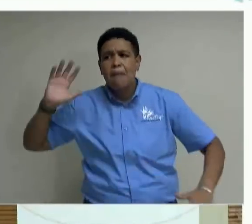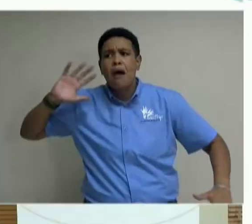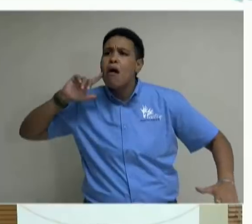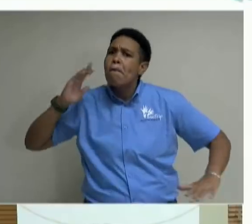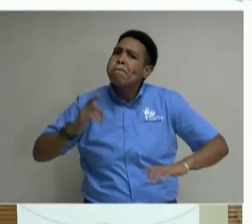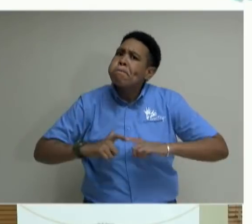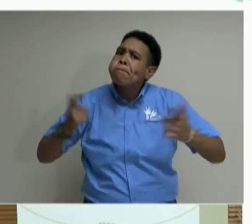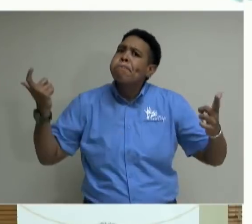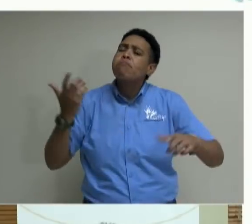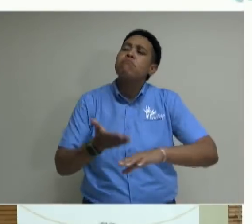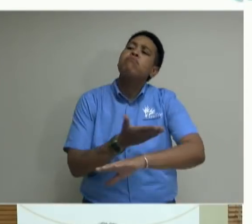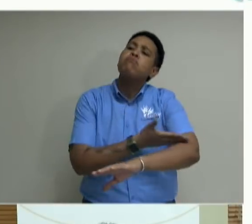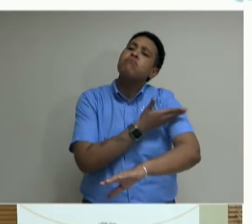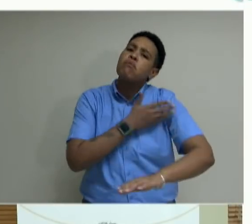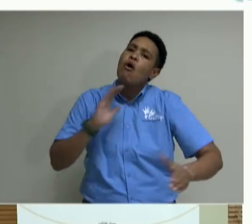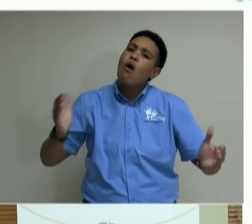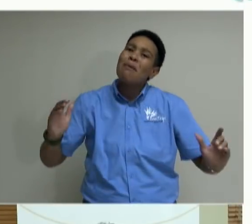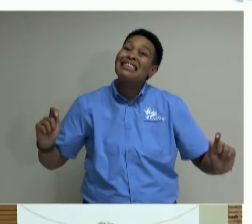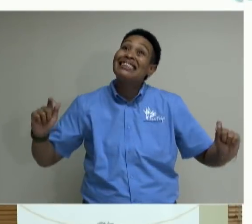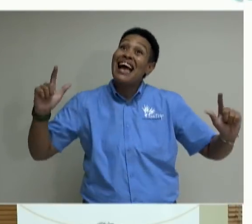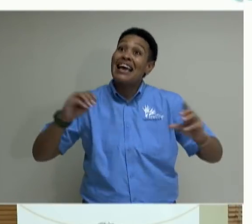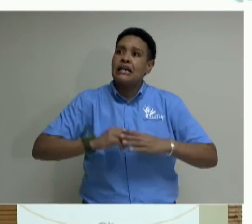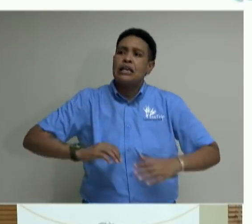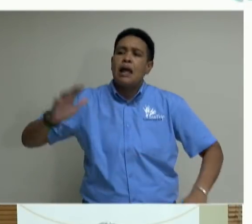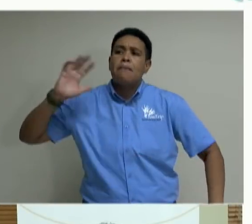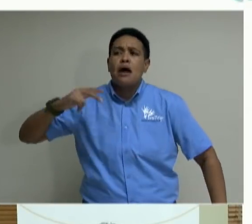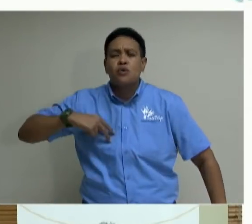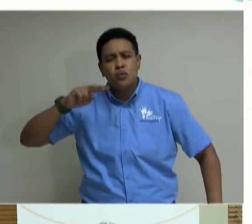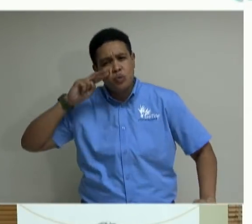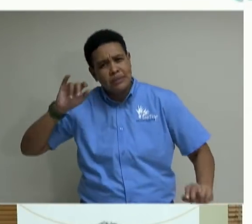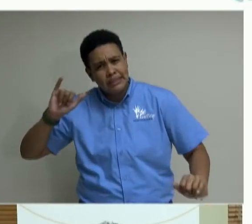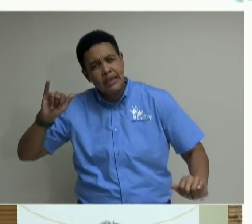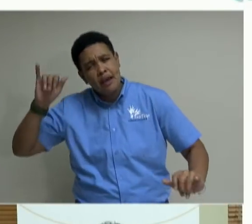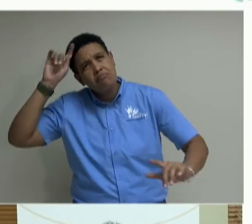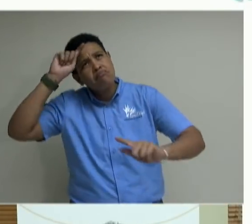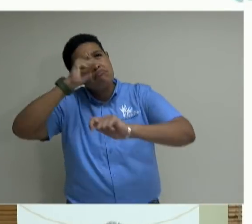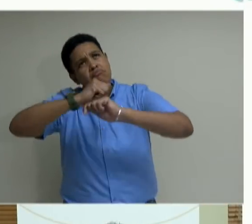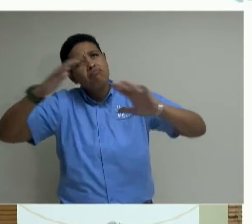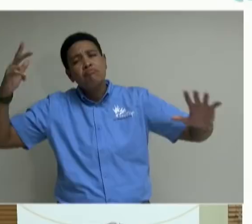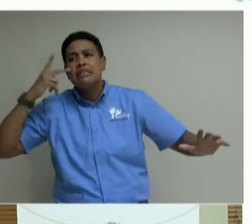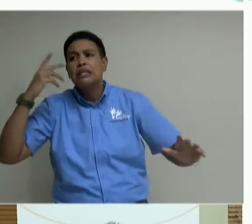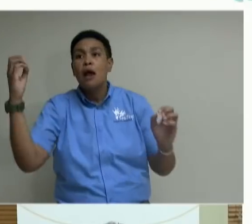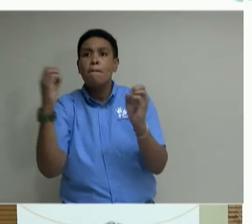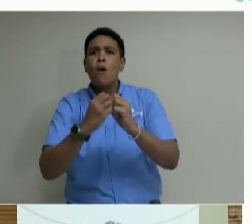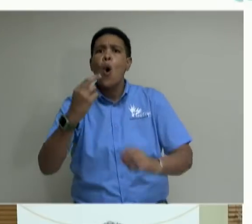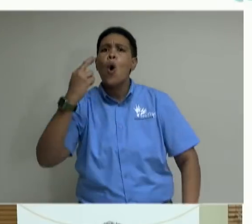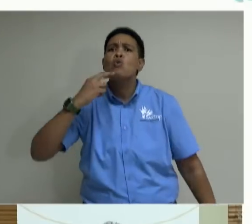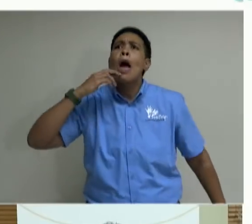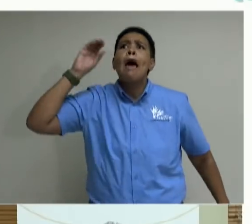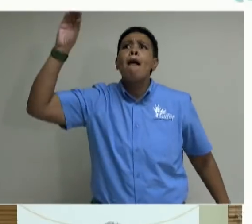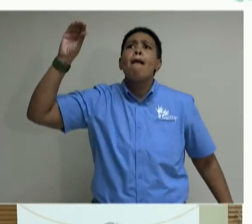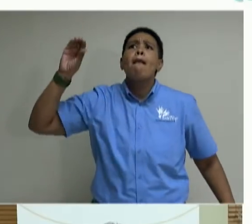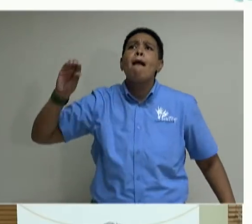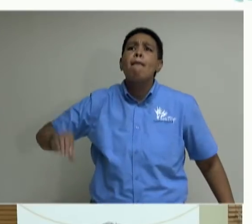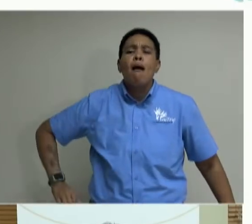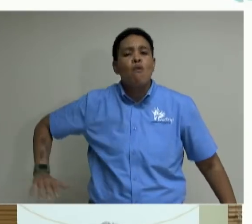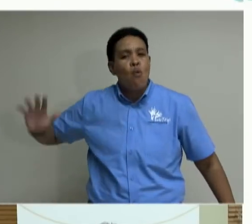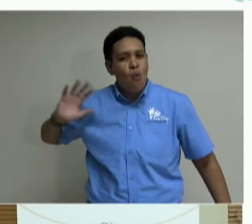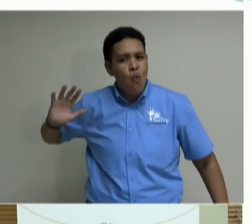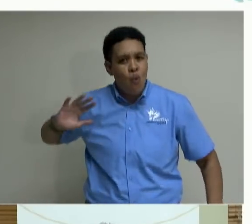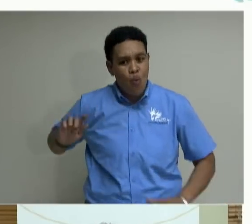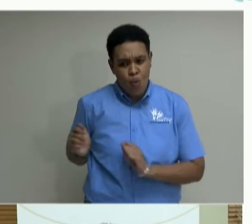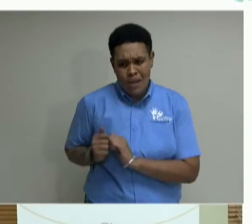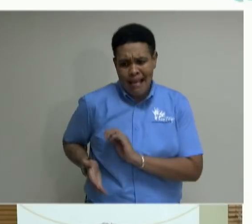improvement compared to slides in the past, where looking at similar picture, we would have seen more reds in terms of the active